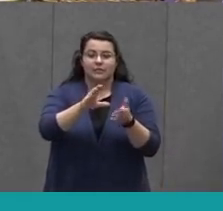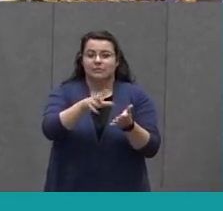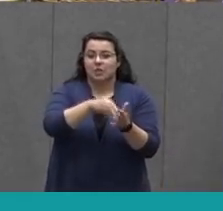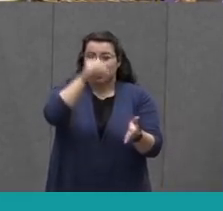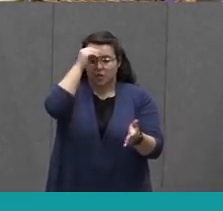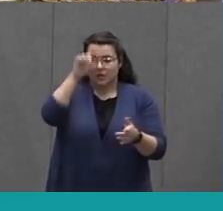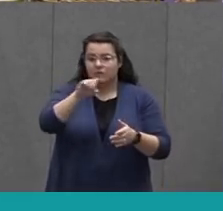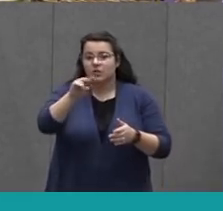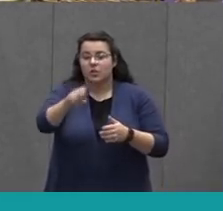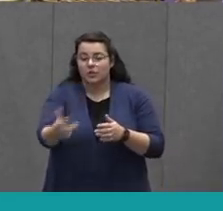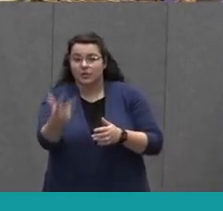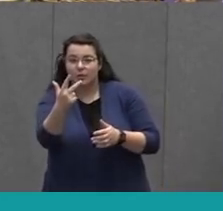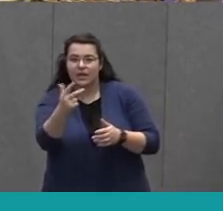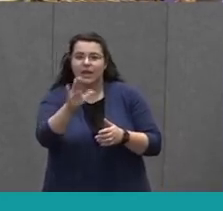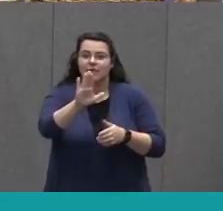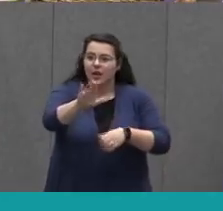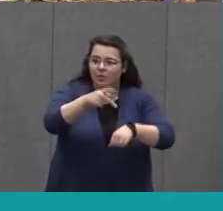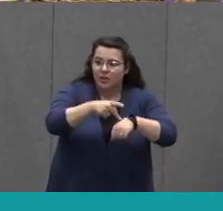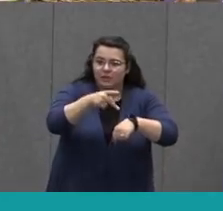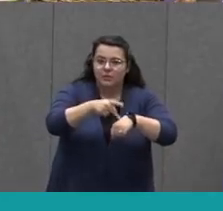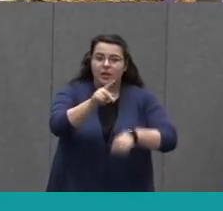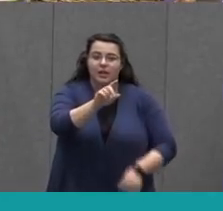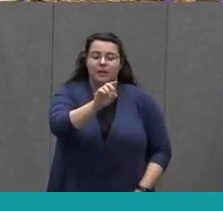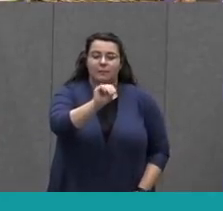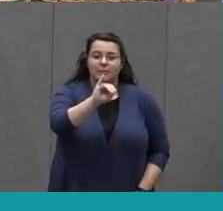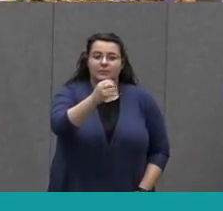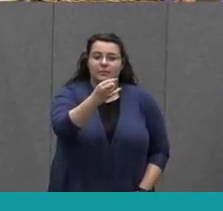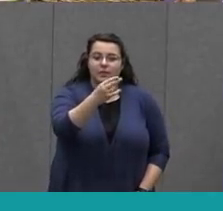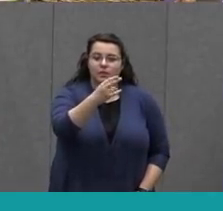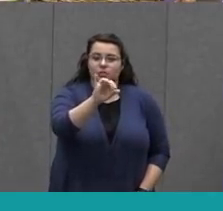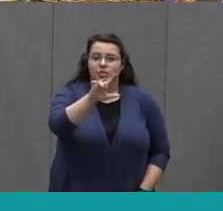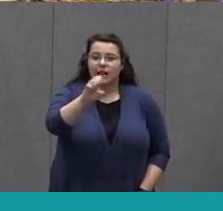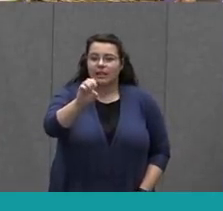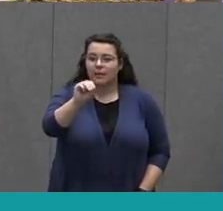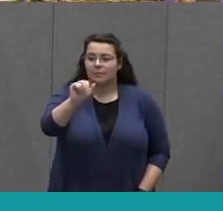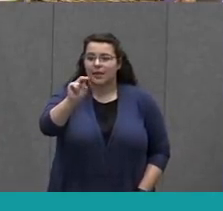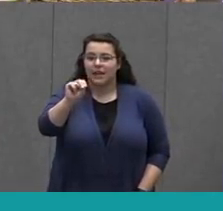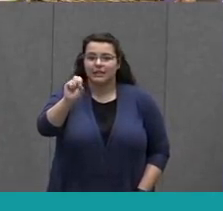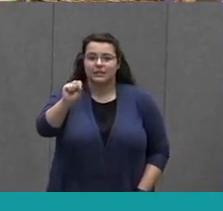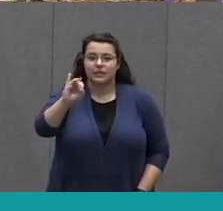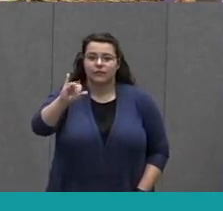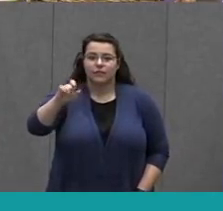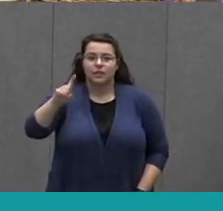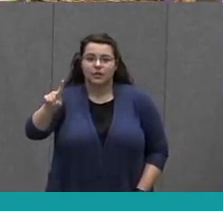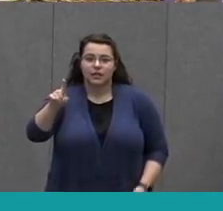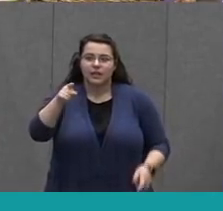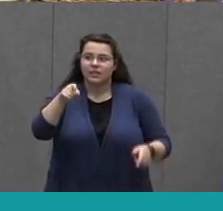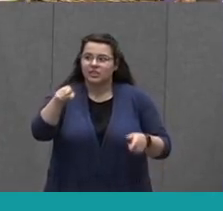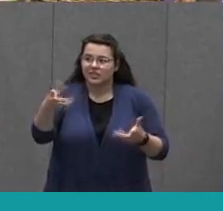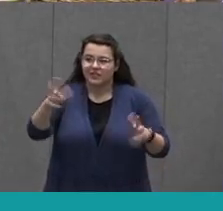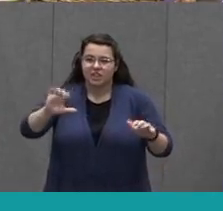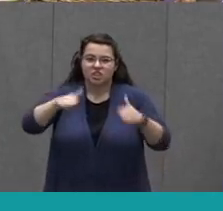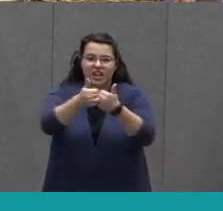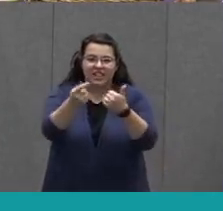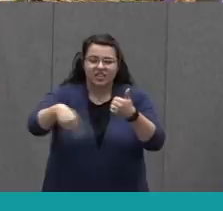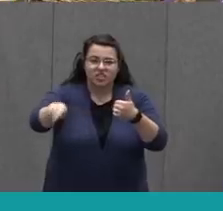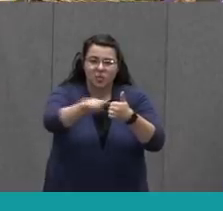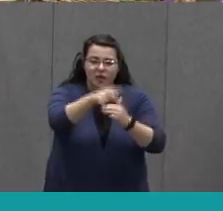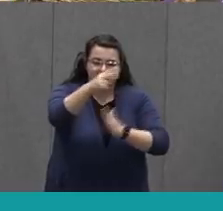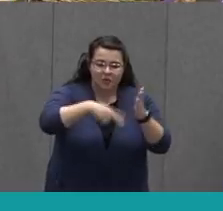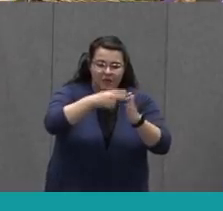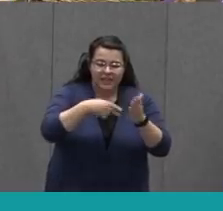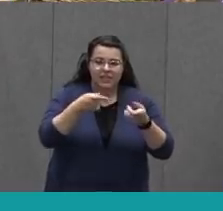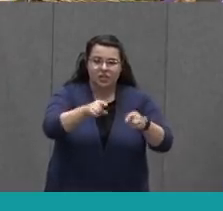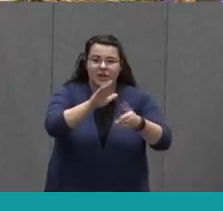Michelle Mansfield, has put out a challenge to each of you to be reading while we're on school closure. She went so far as to